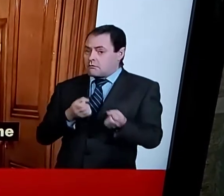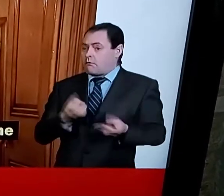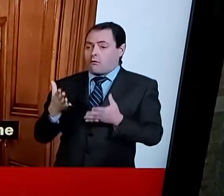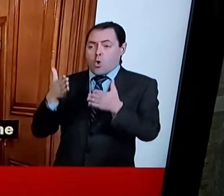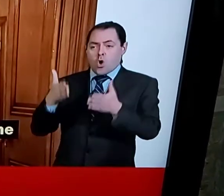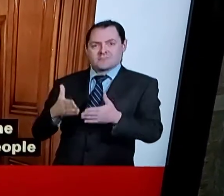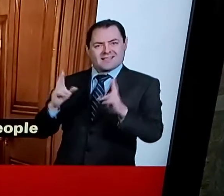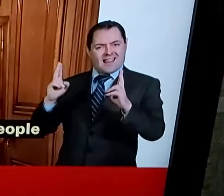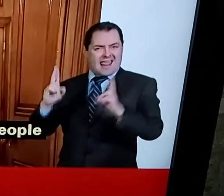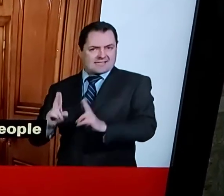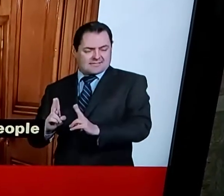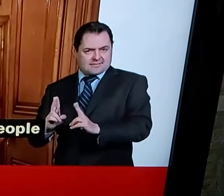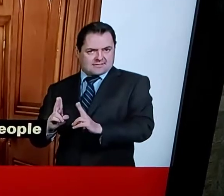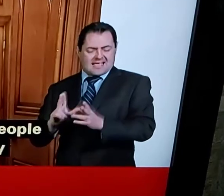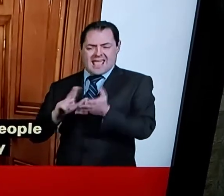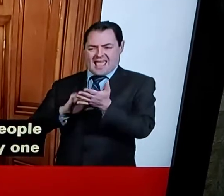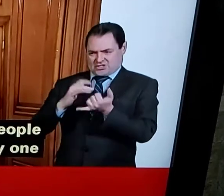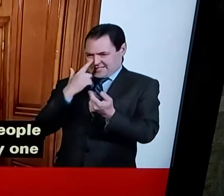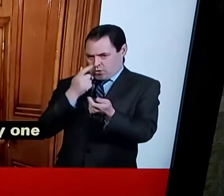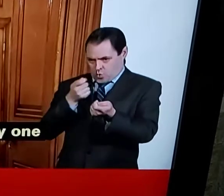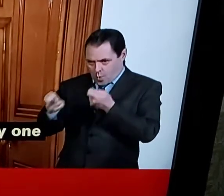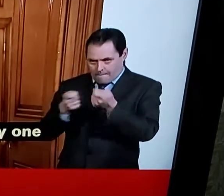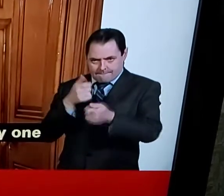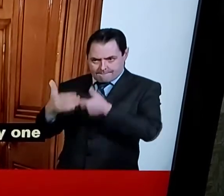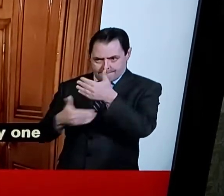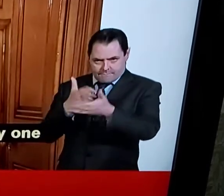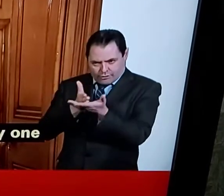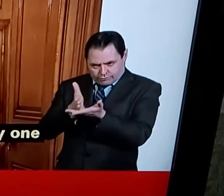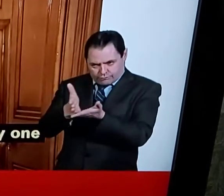will help us protect the NHS's ability to cope.